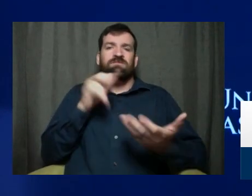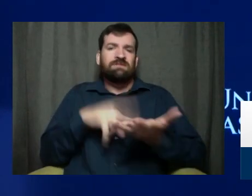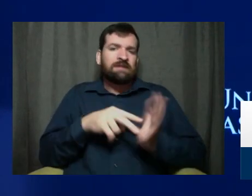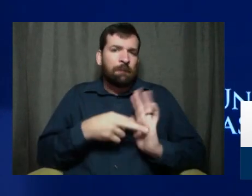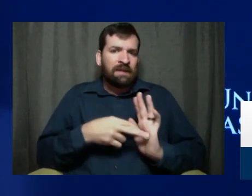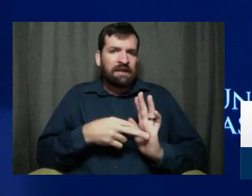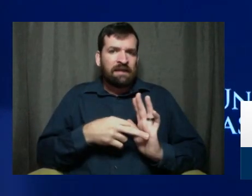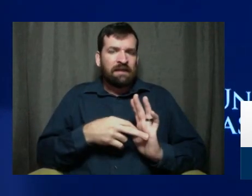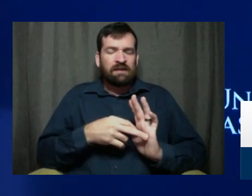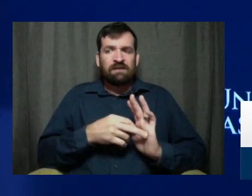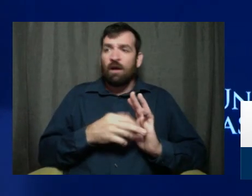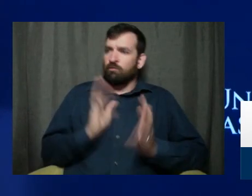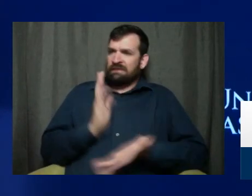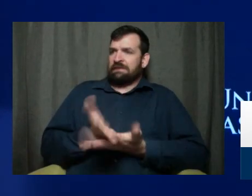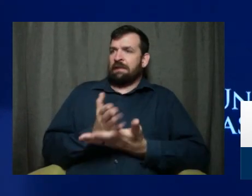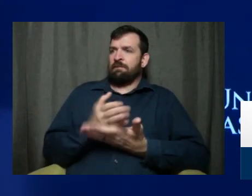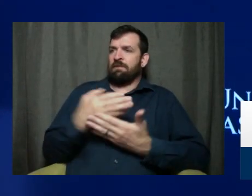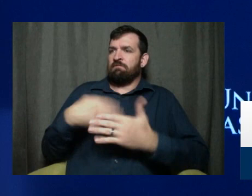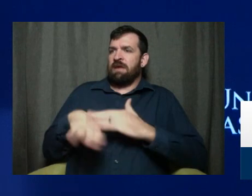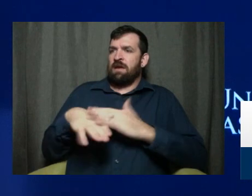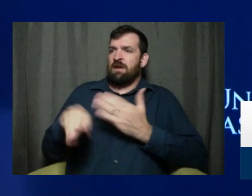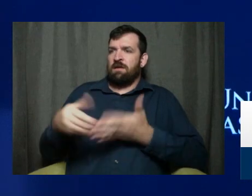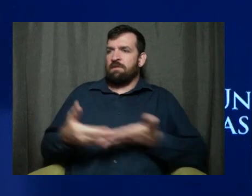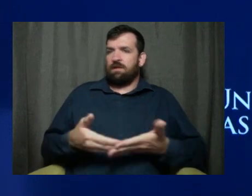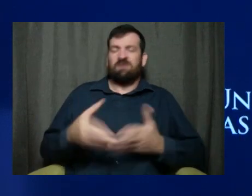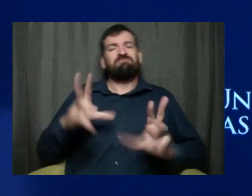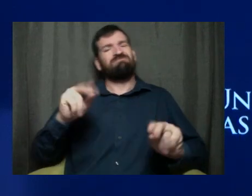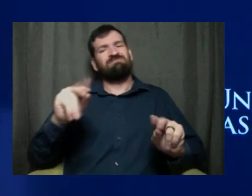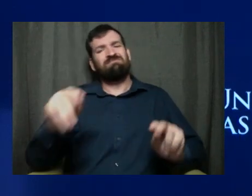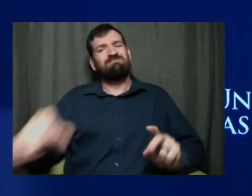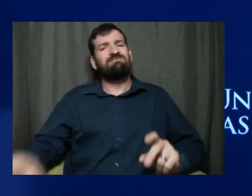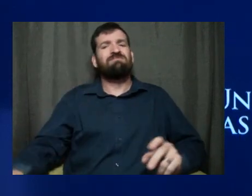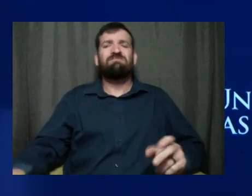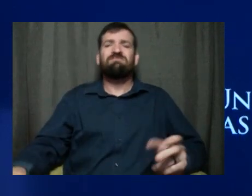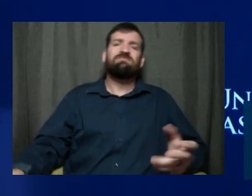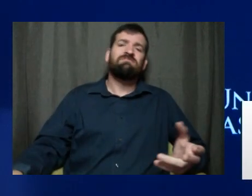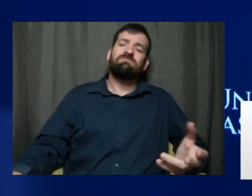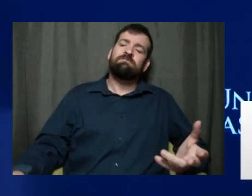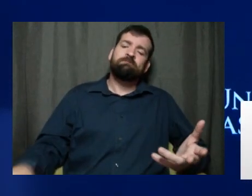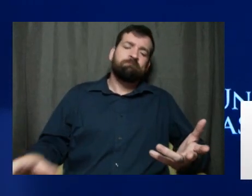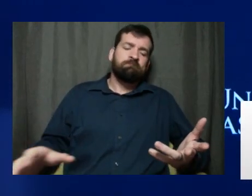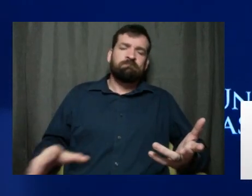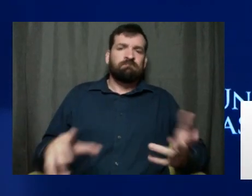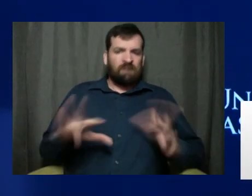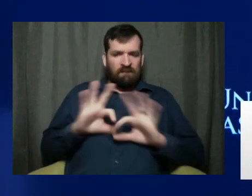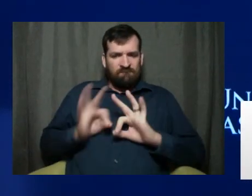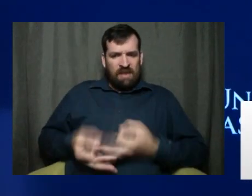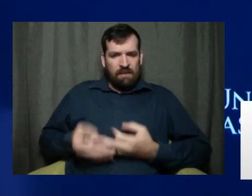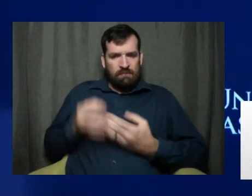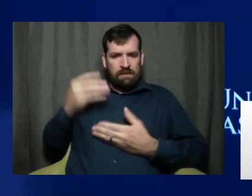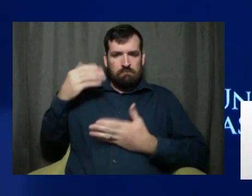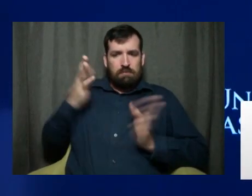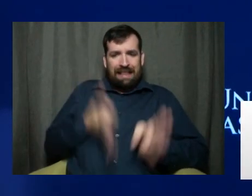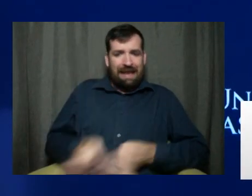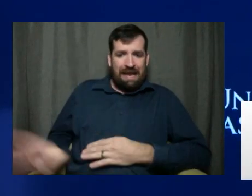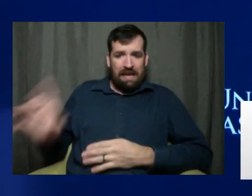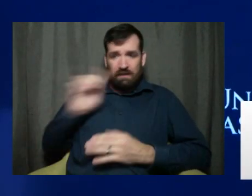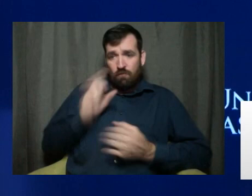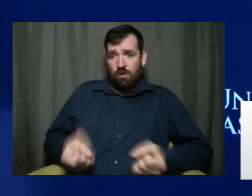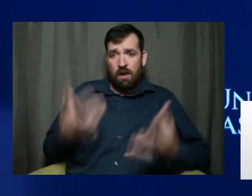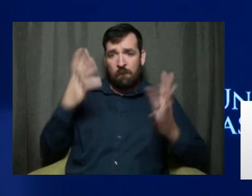more children either. I don't think that you should necessarily really drive this as family planning so much,